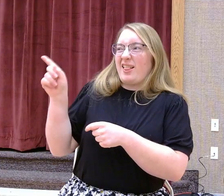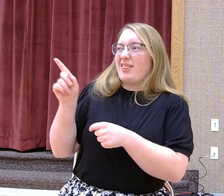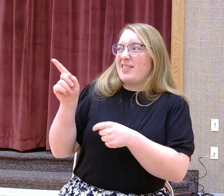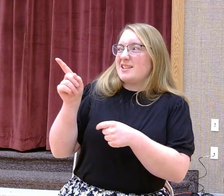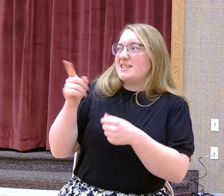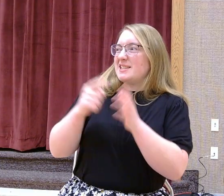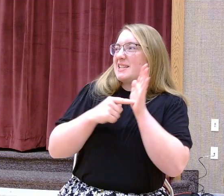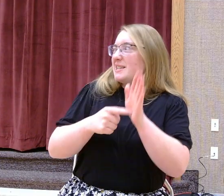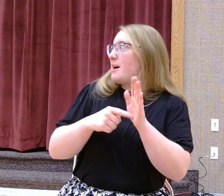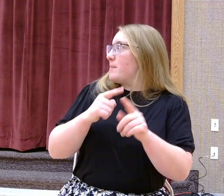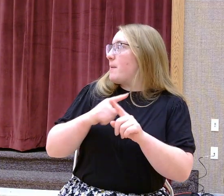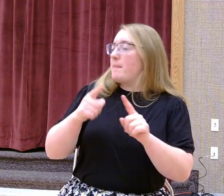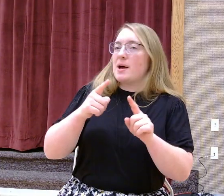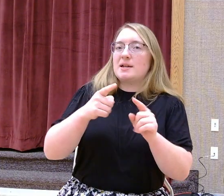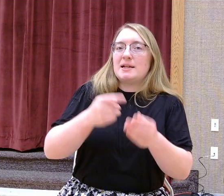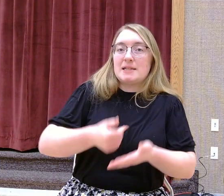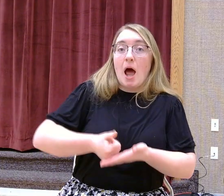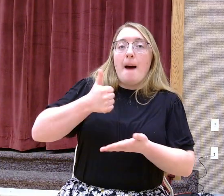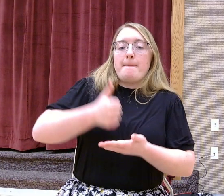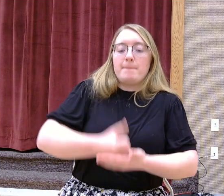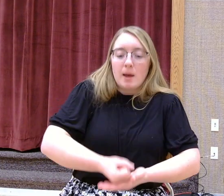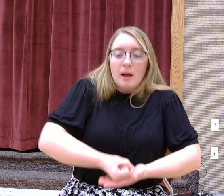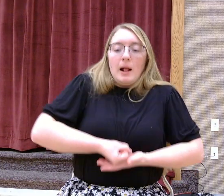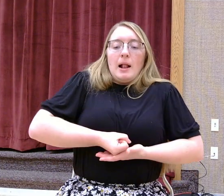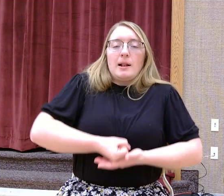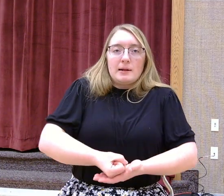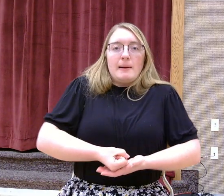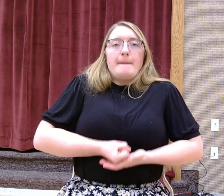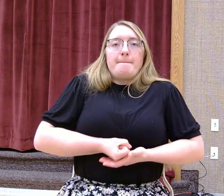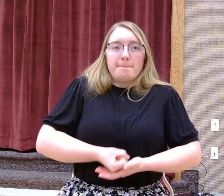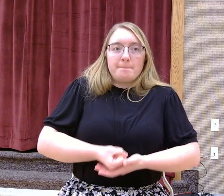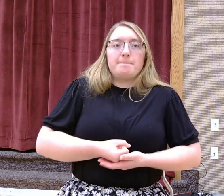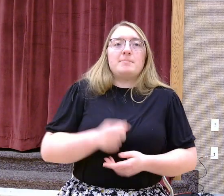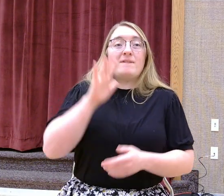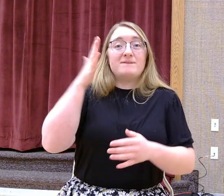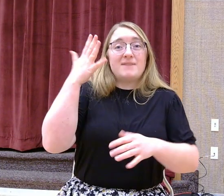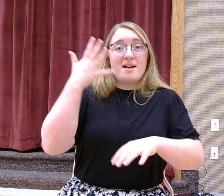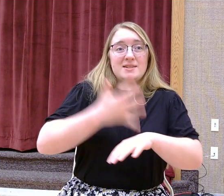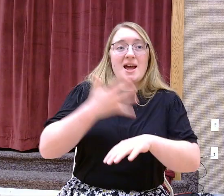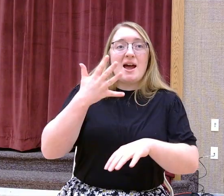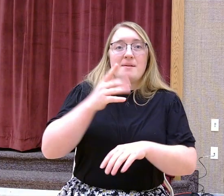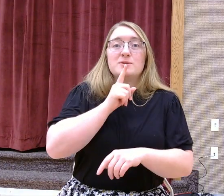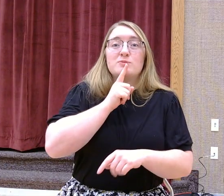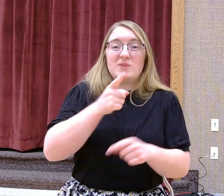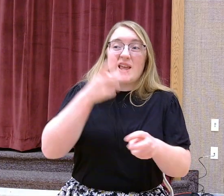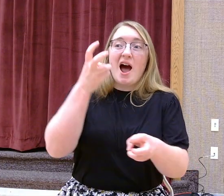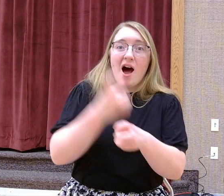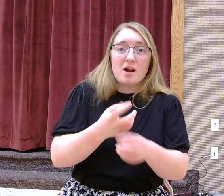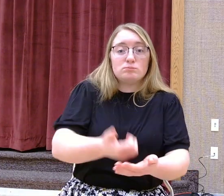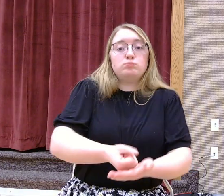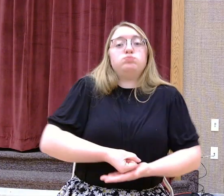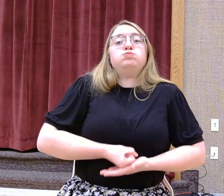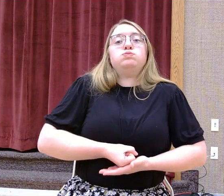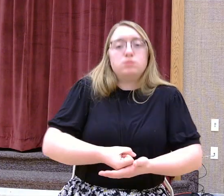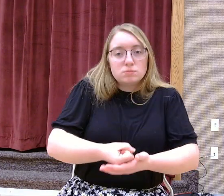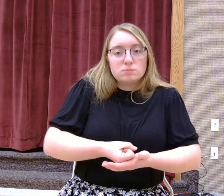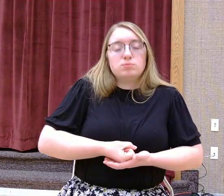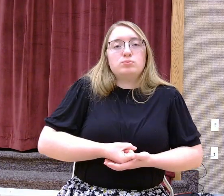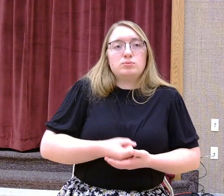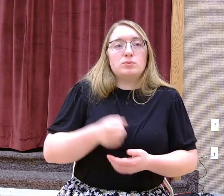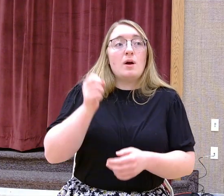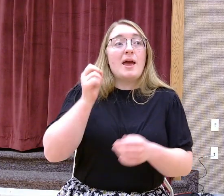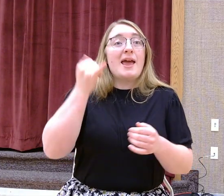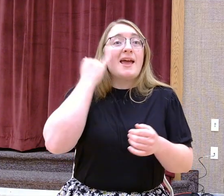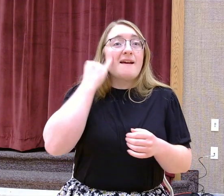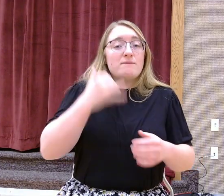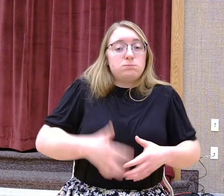upward thrust, and you need to do 5 of those, and again, pretty forceful. You're kind of yanking on that. If they're a bigger person or a pregnant